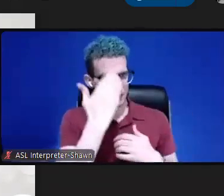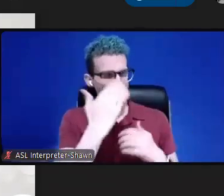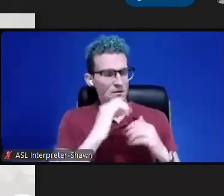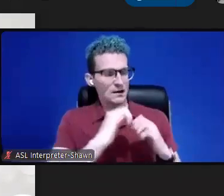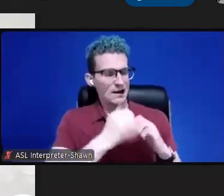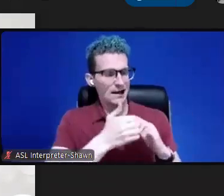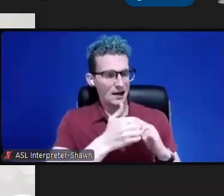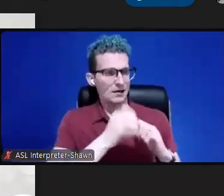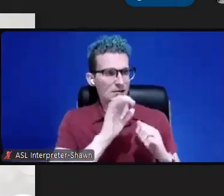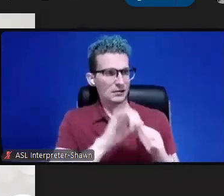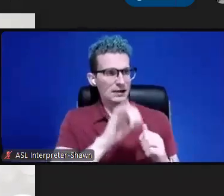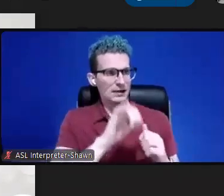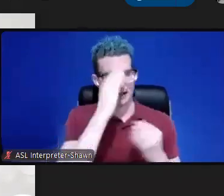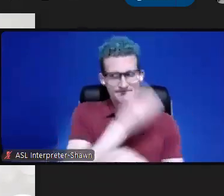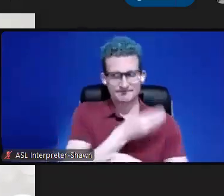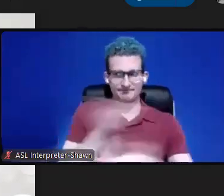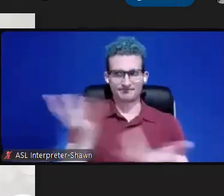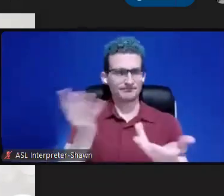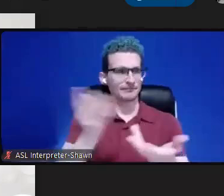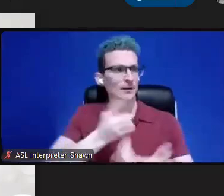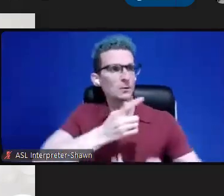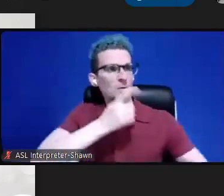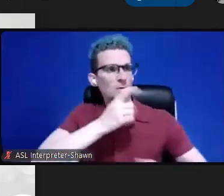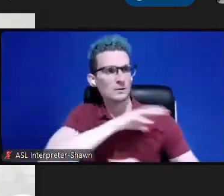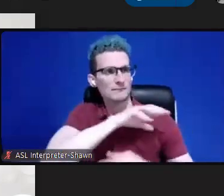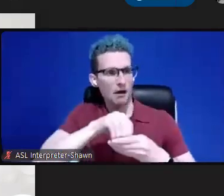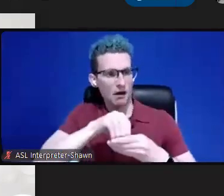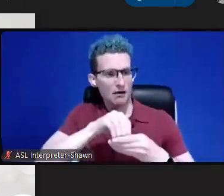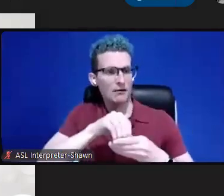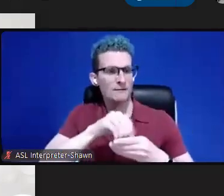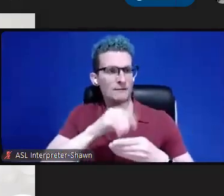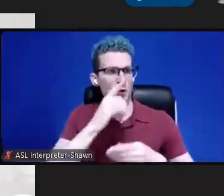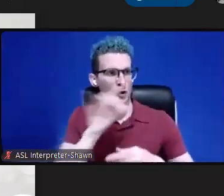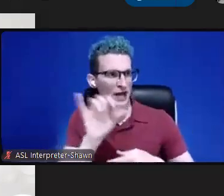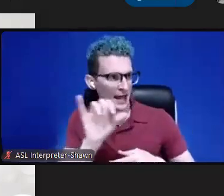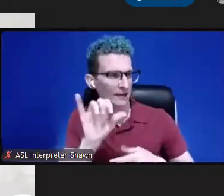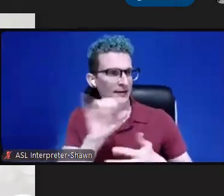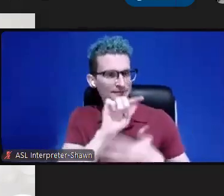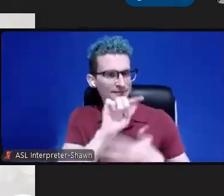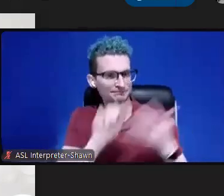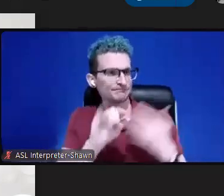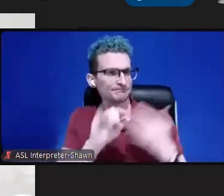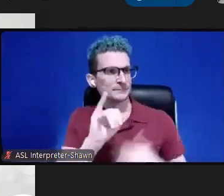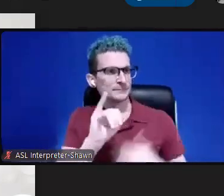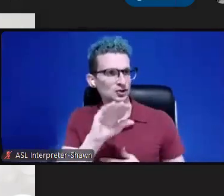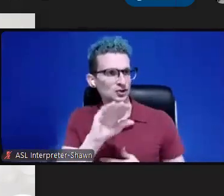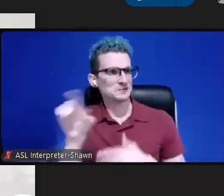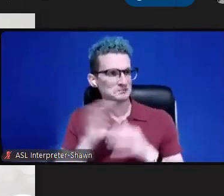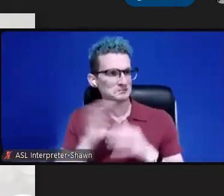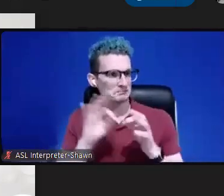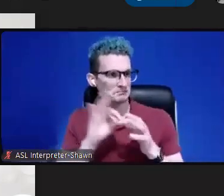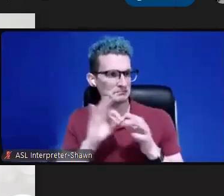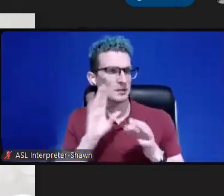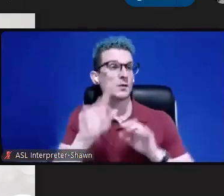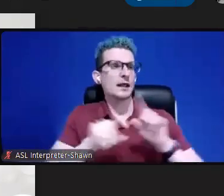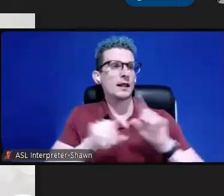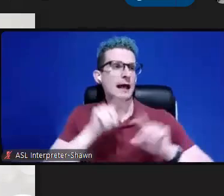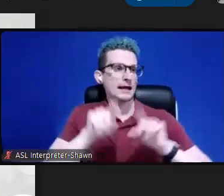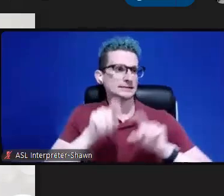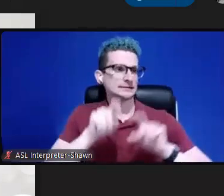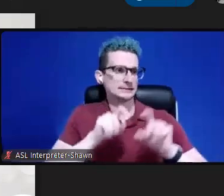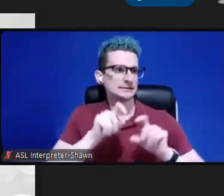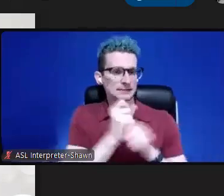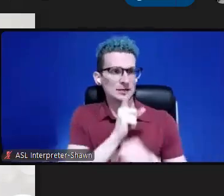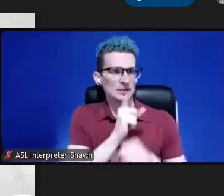out to community? Who was involved in that? What did that look like? Those are the things that Jamie had brought forward. So we will ask those questions and make sure that we